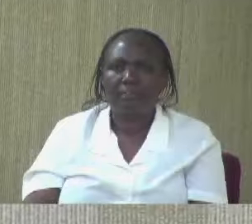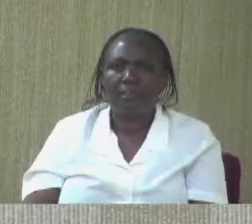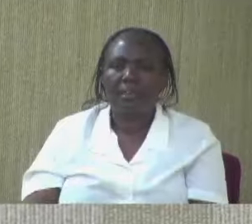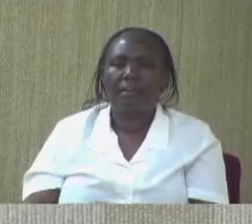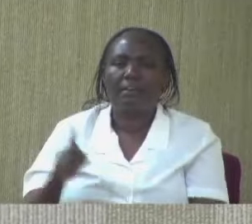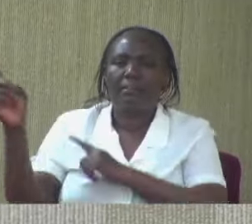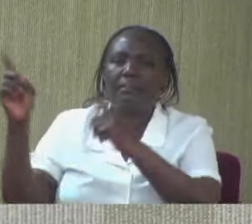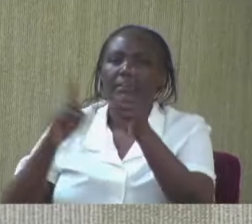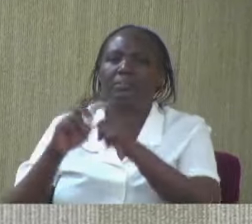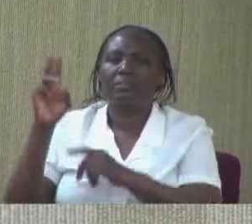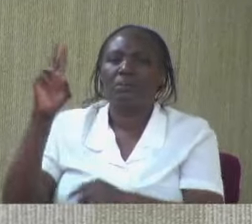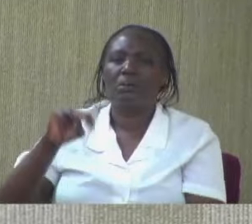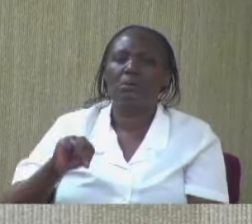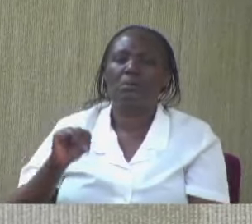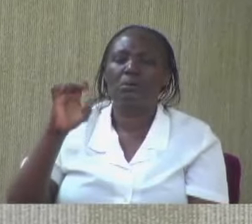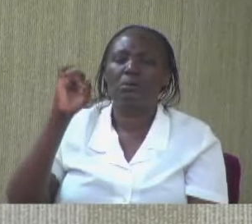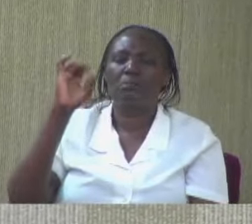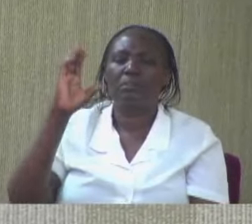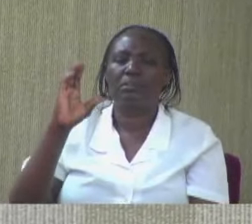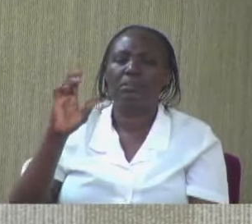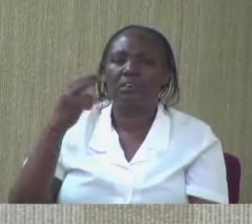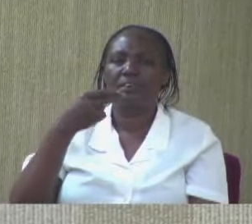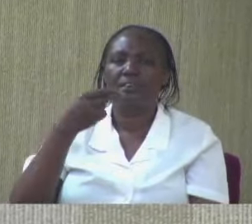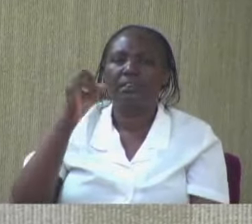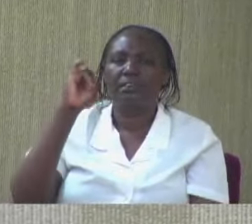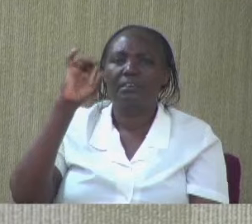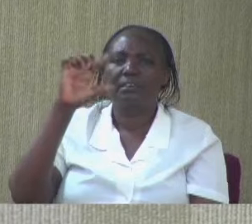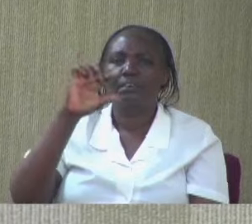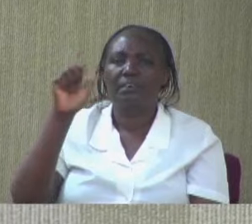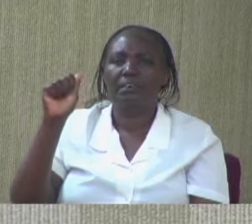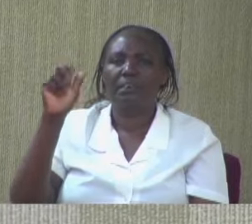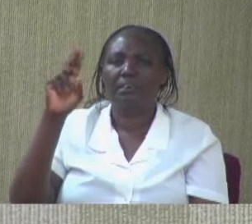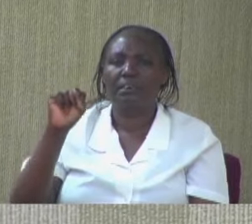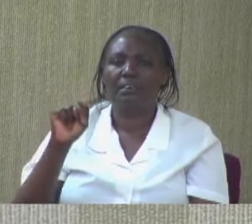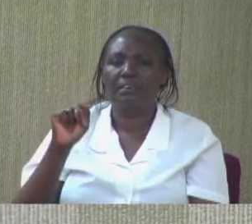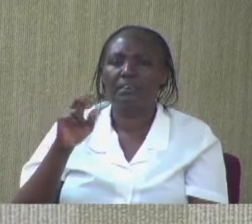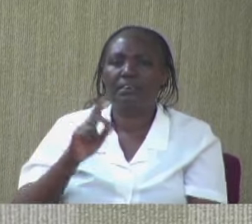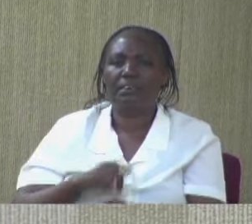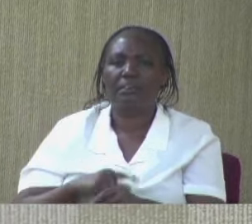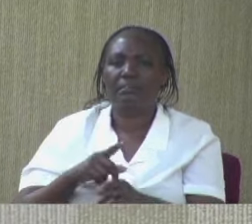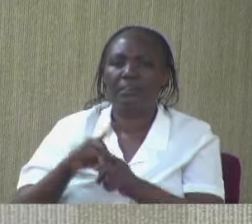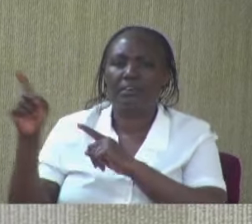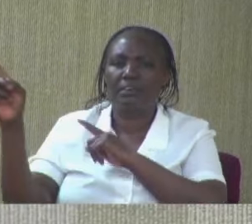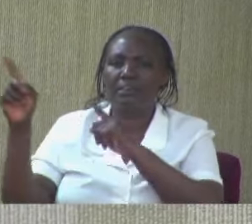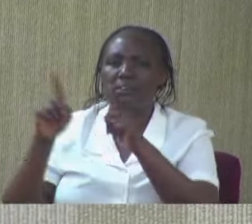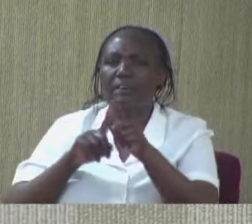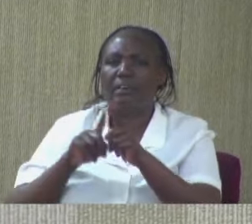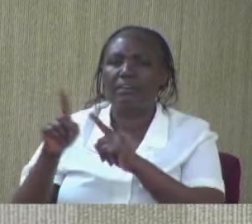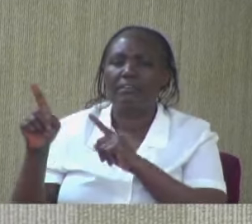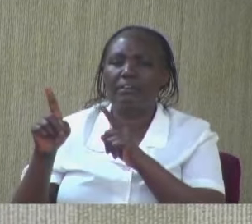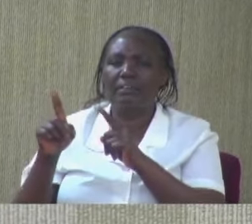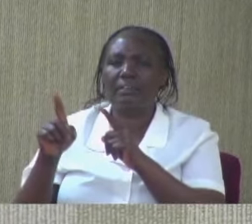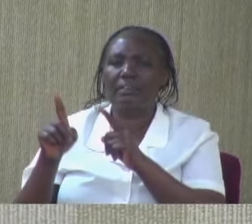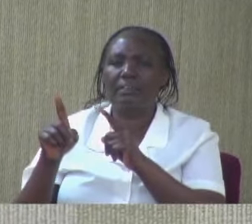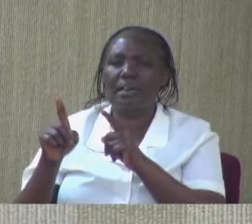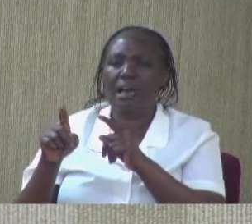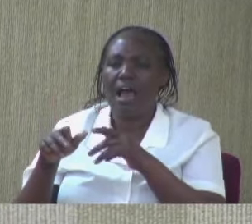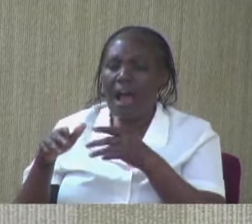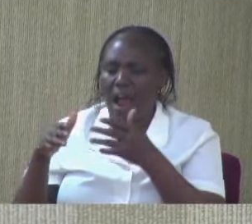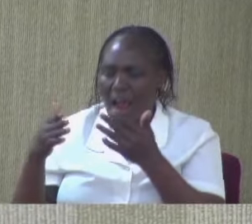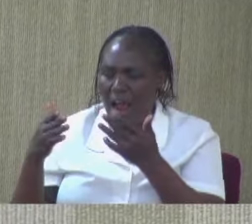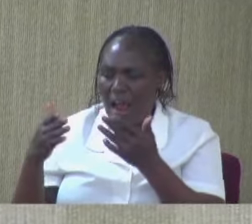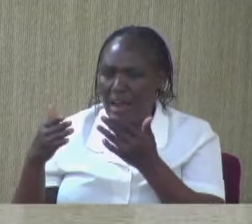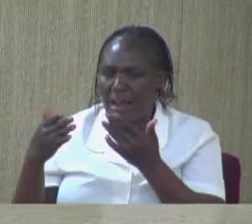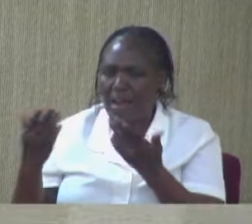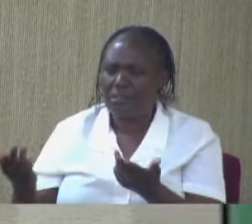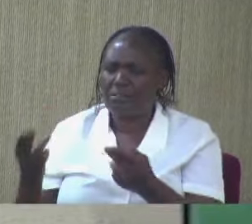Michigan. As they are traveling, they are laying down plans when we get there, how she will sit down and write the book, The